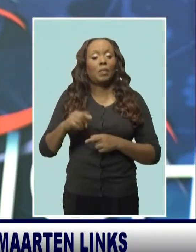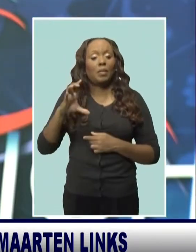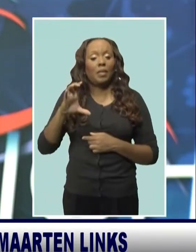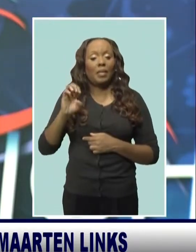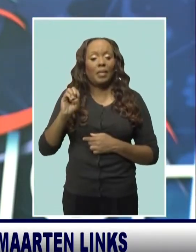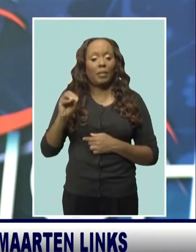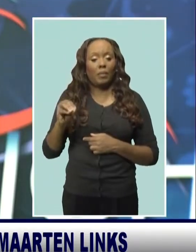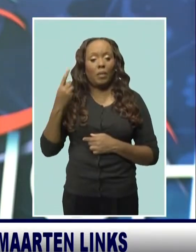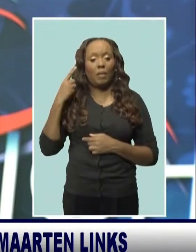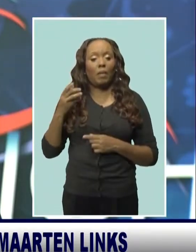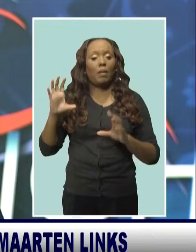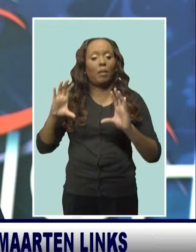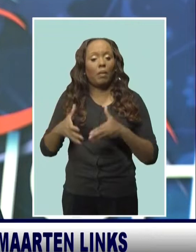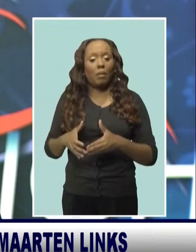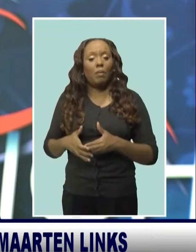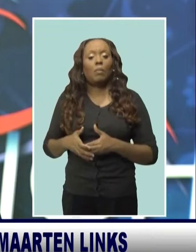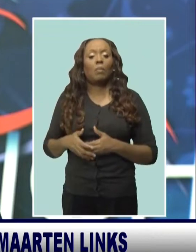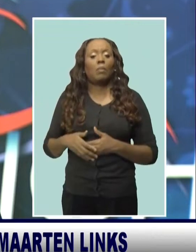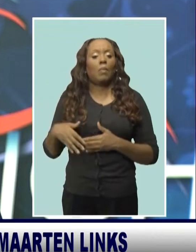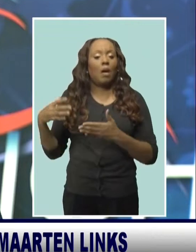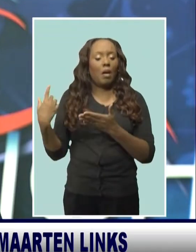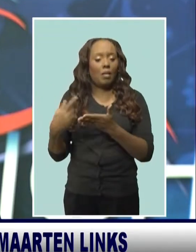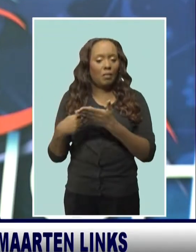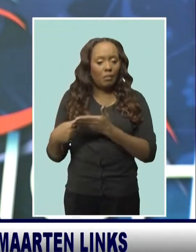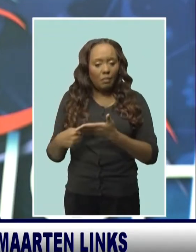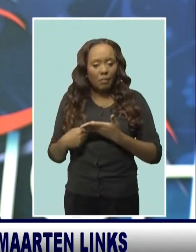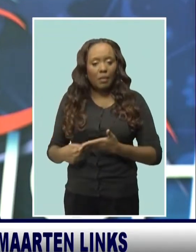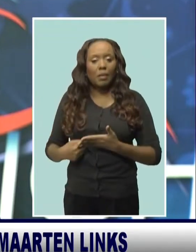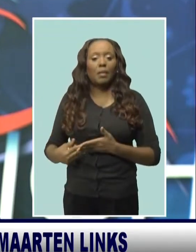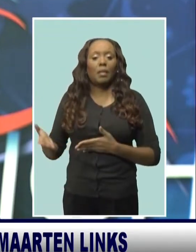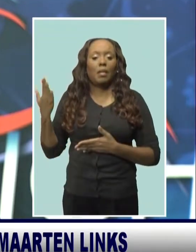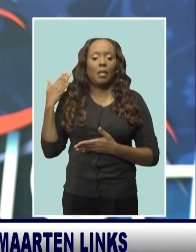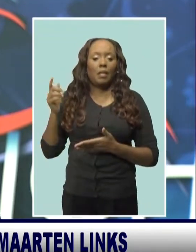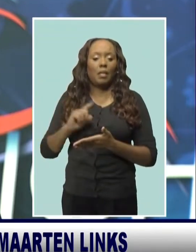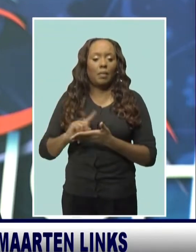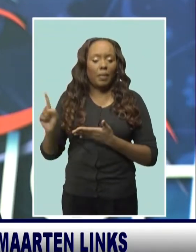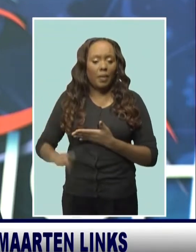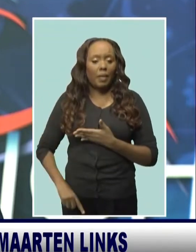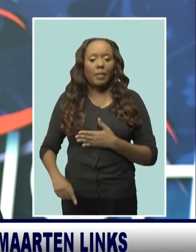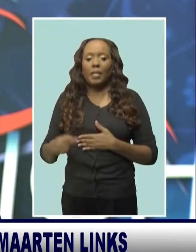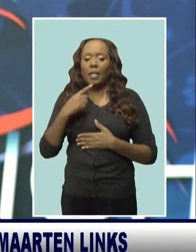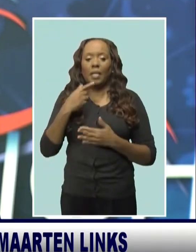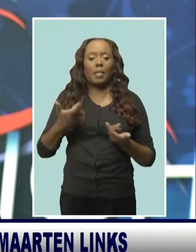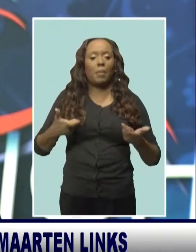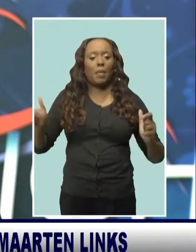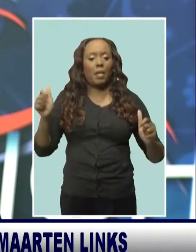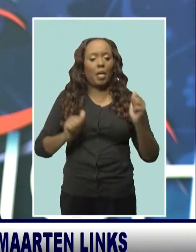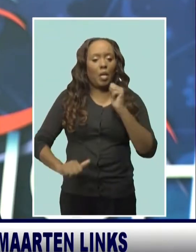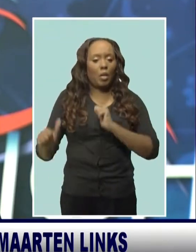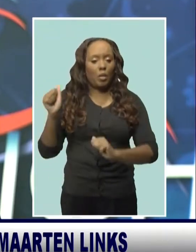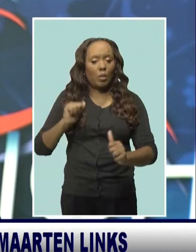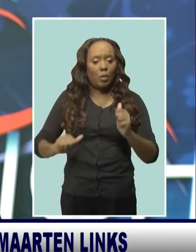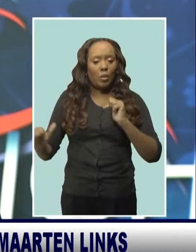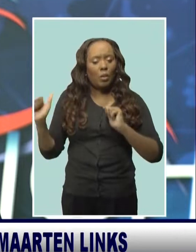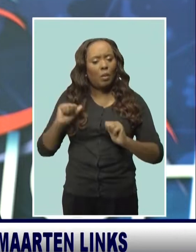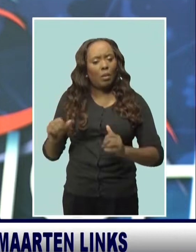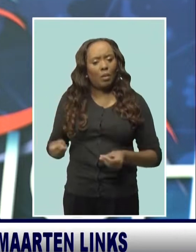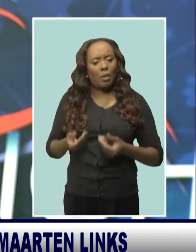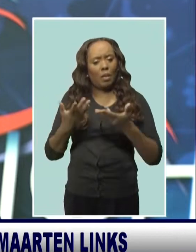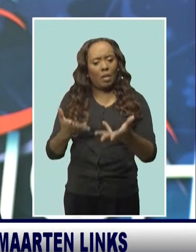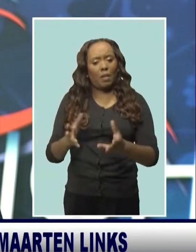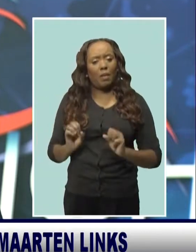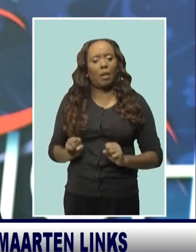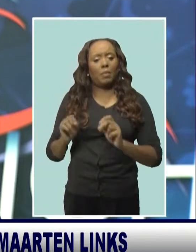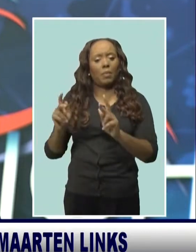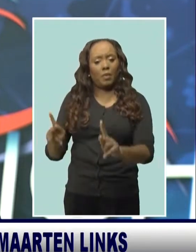of Embrace Group, was speaking on the sidelines of Barbados Reggae in the Gardens show at the National Botanical Gardens at the weekend.